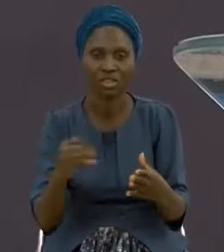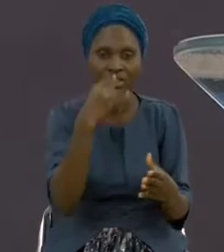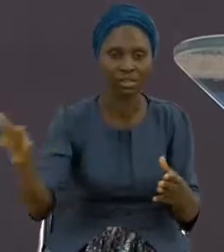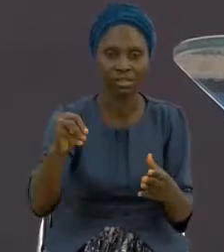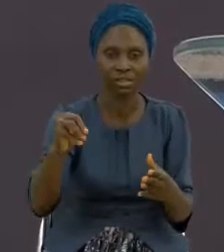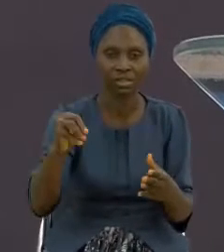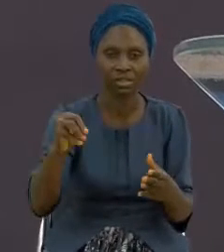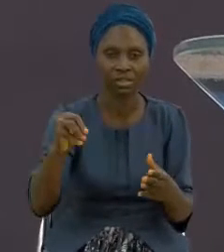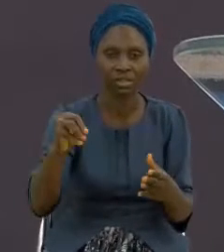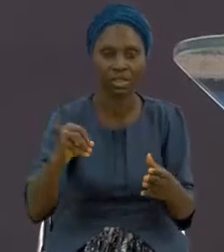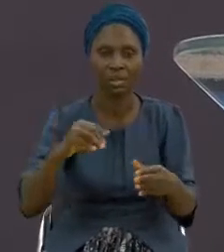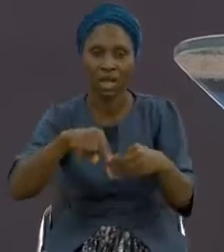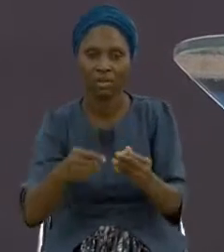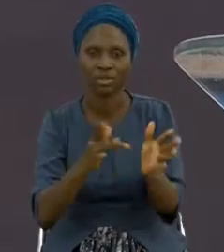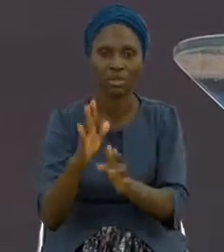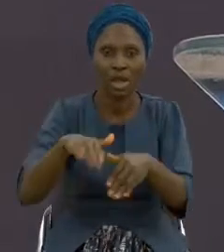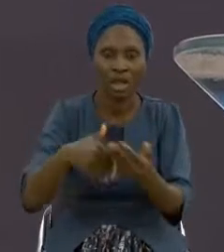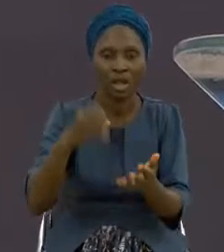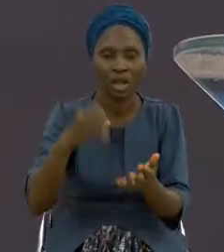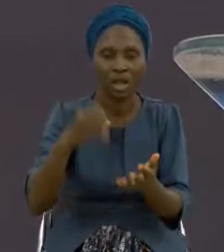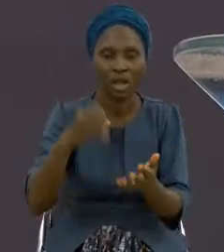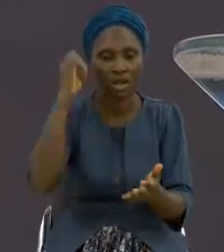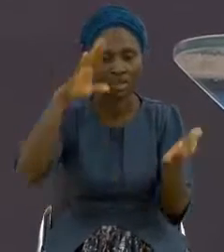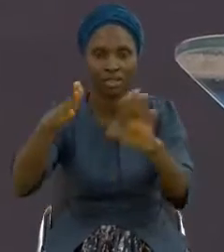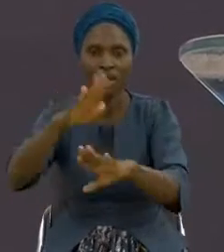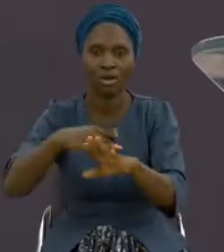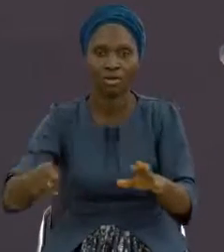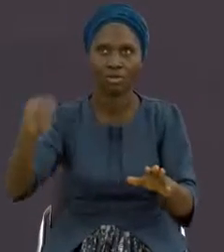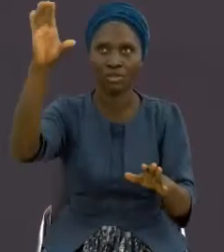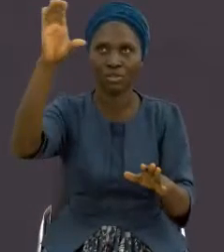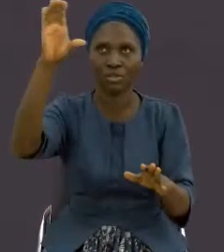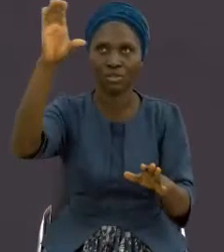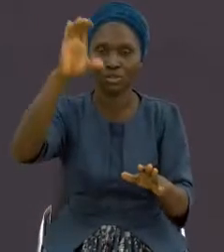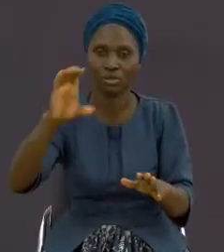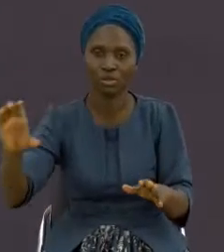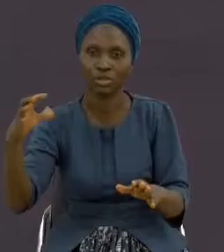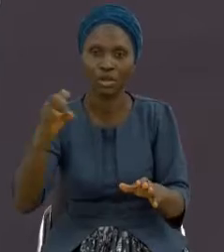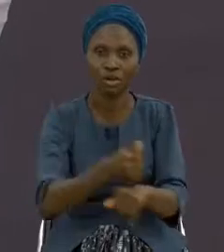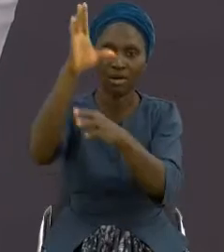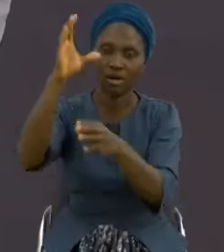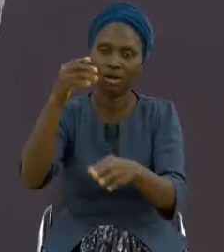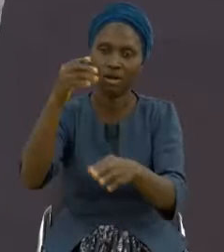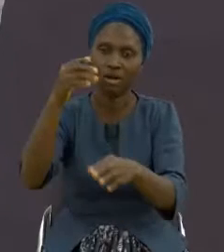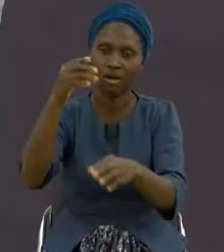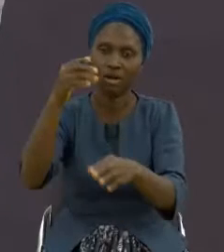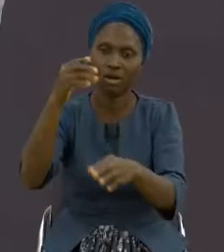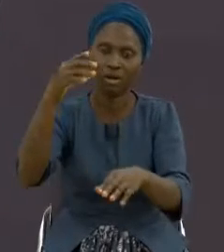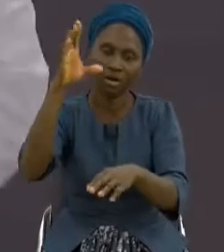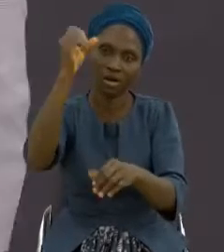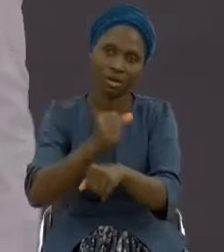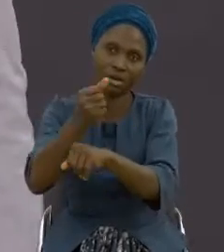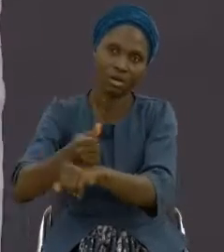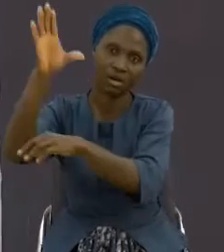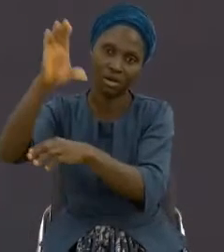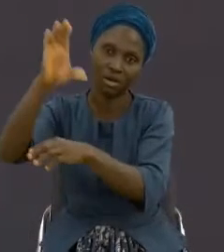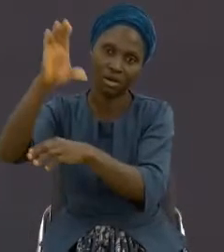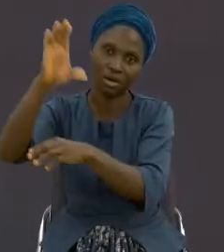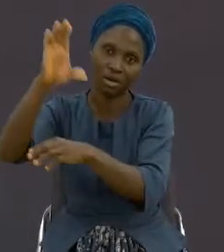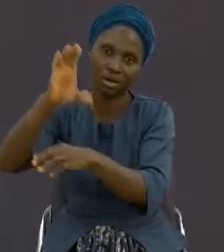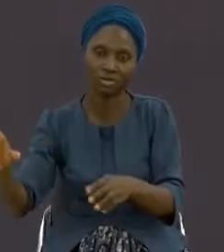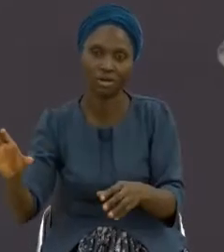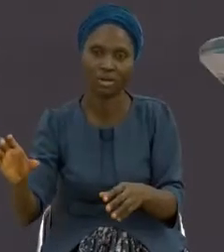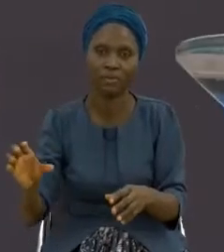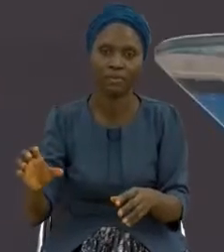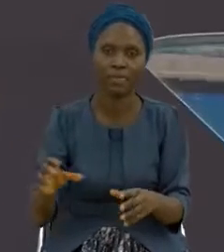salvation is now brought unto everyone, and this person is also a candidate for the salvation